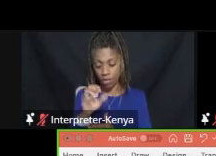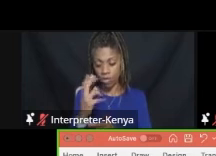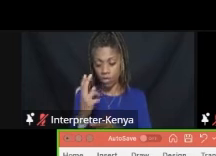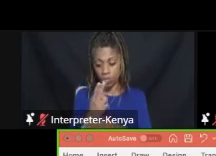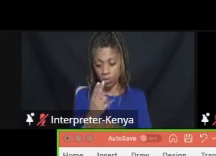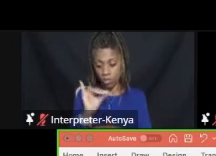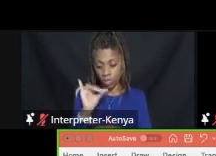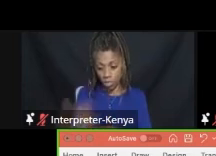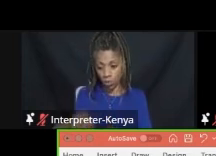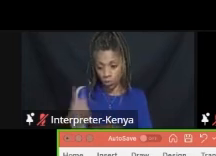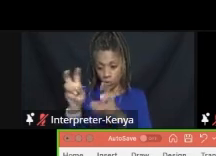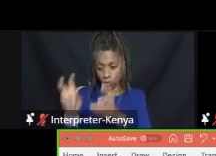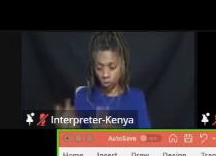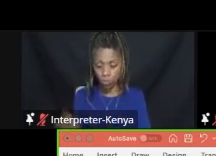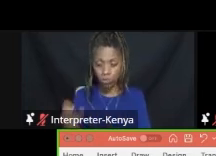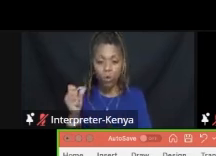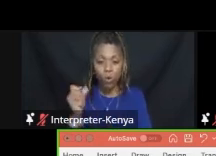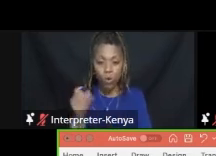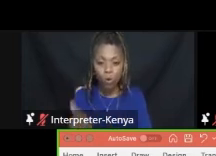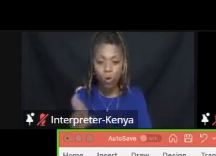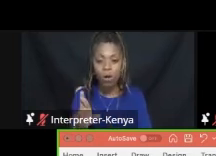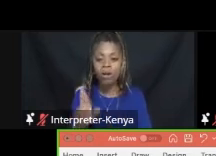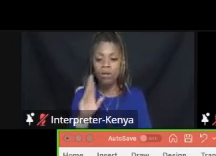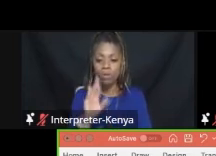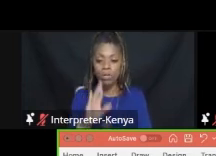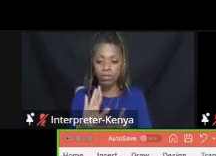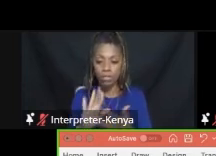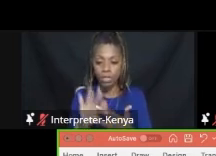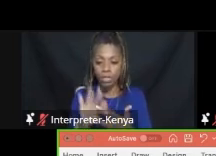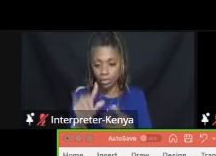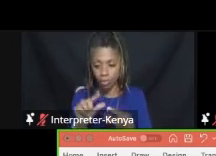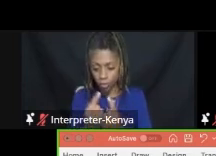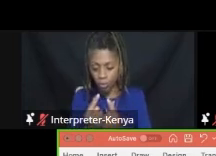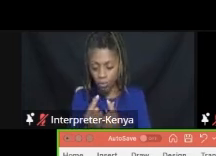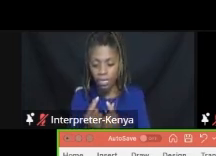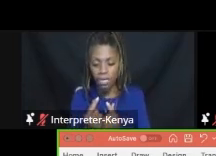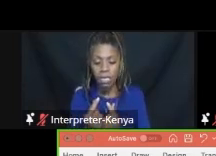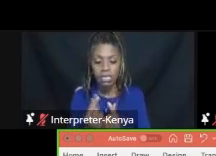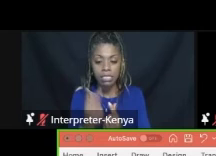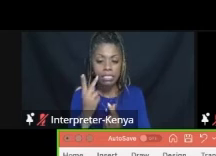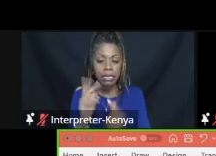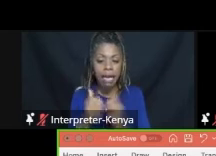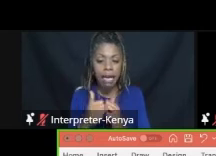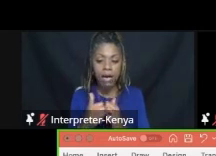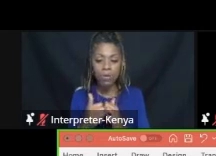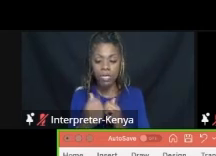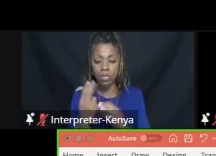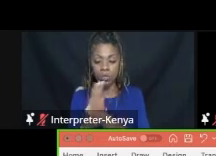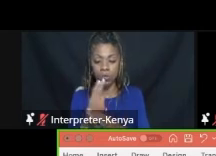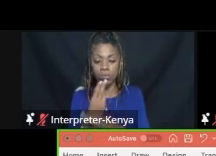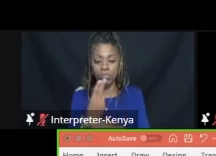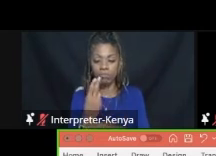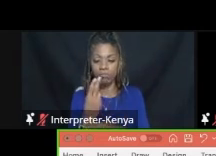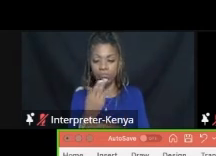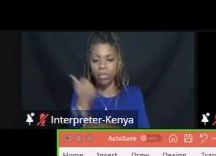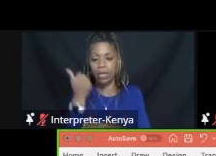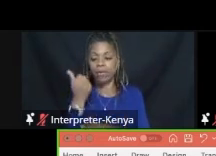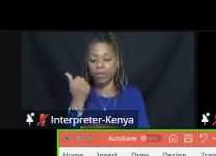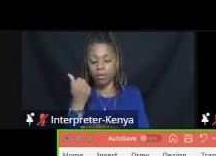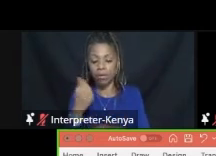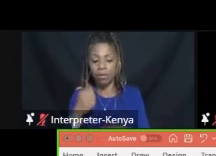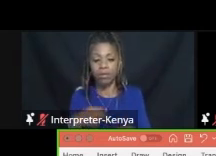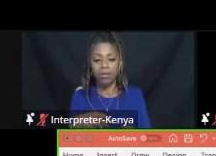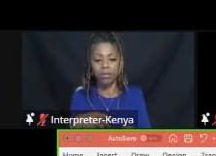figure out how to do that. But we want to make sure that if you see a quote in there that you think is important, we don't